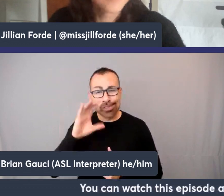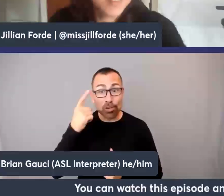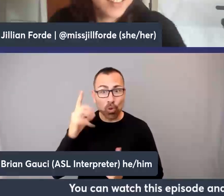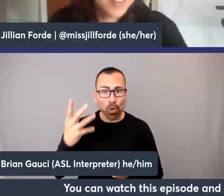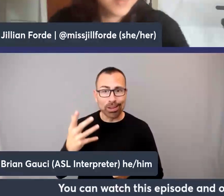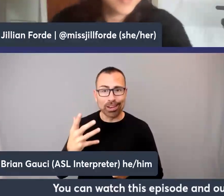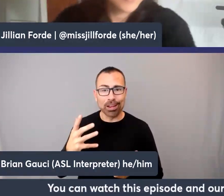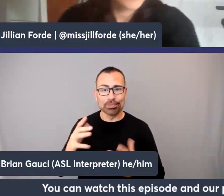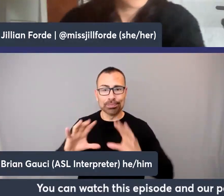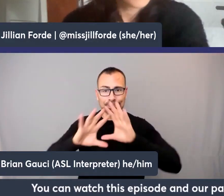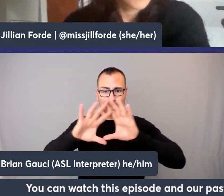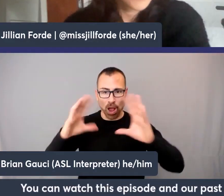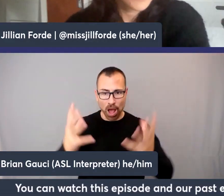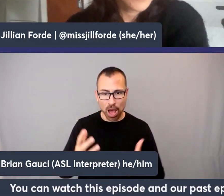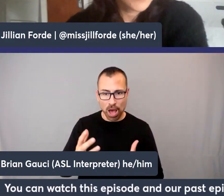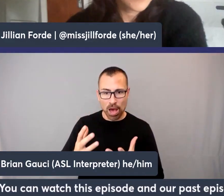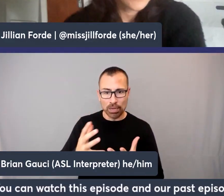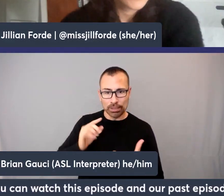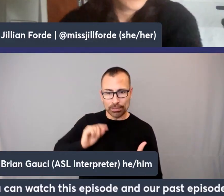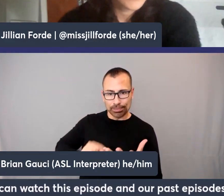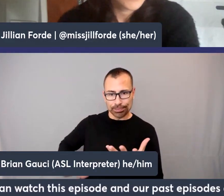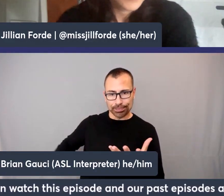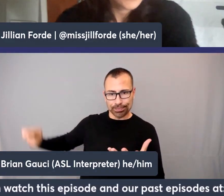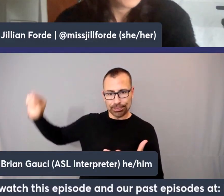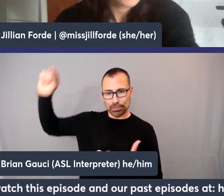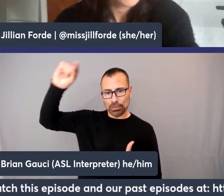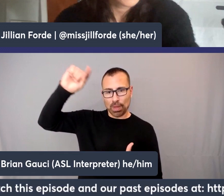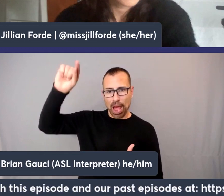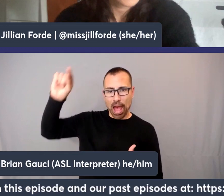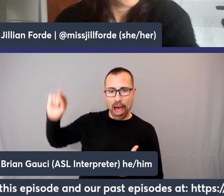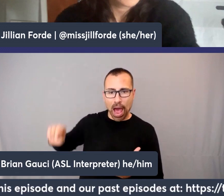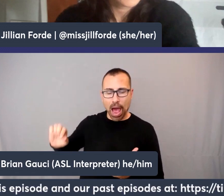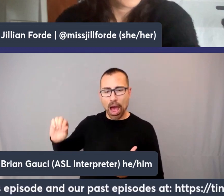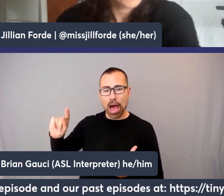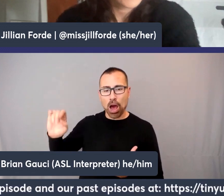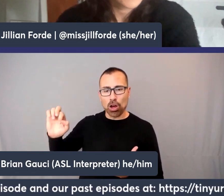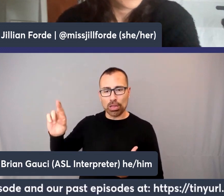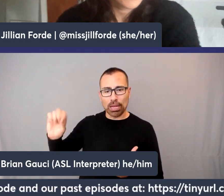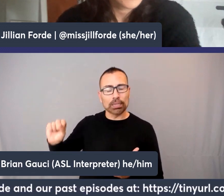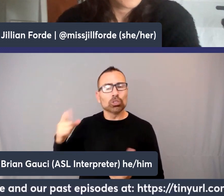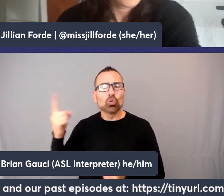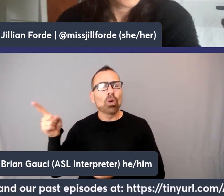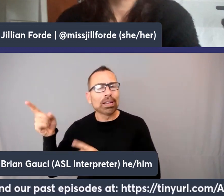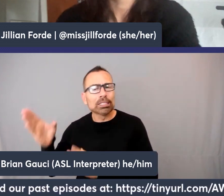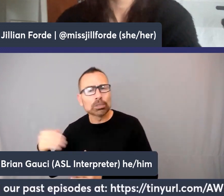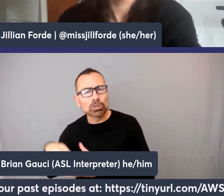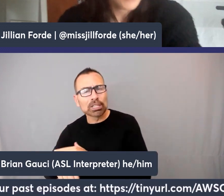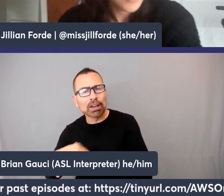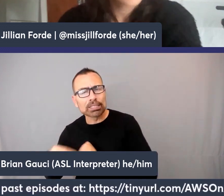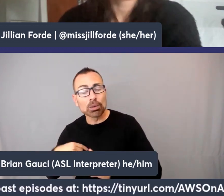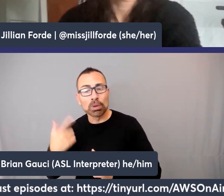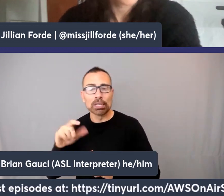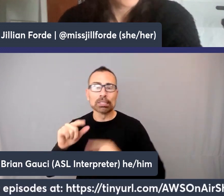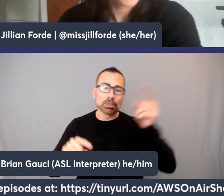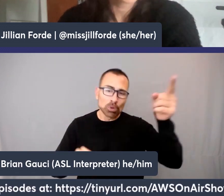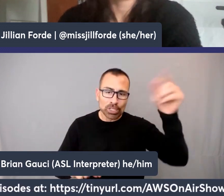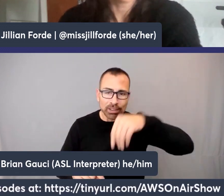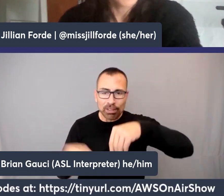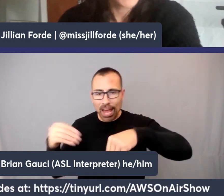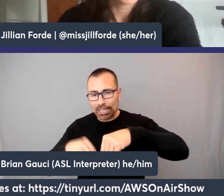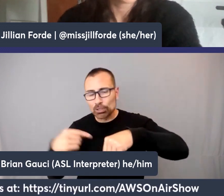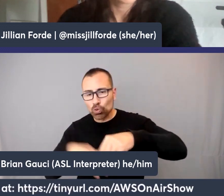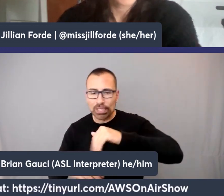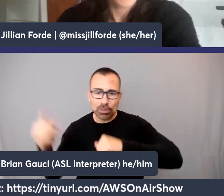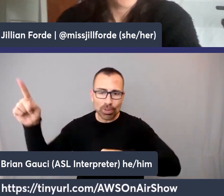of, why does this person have access to this file? Oh, because they're part member of this group that was given access through this, that was given access through this, that was given access through